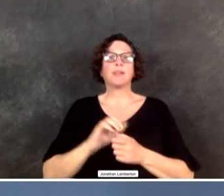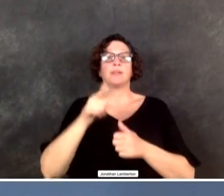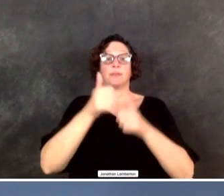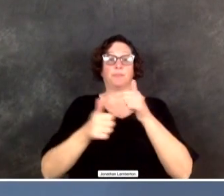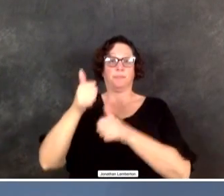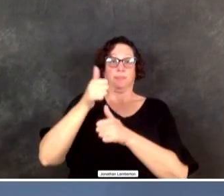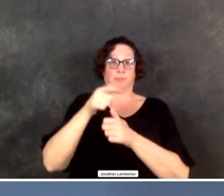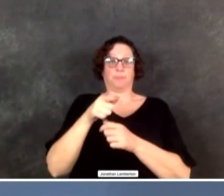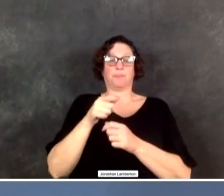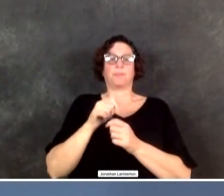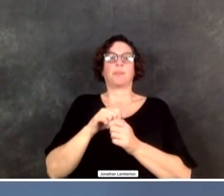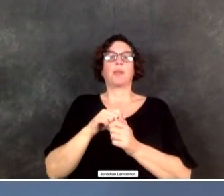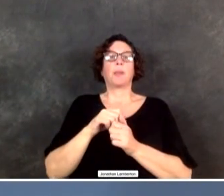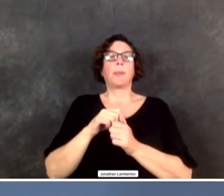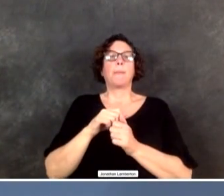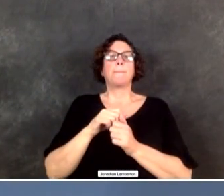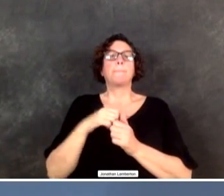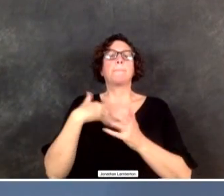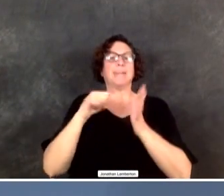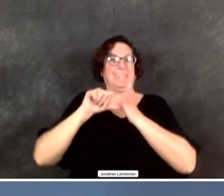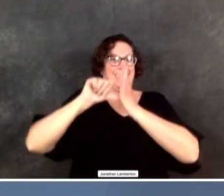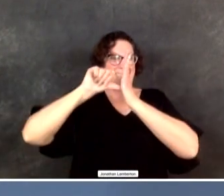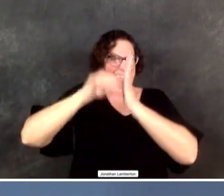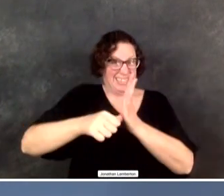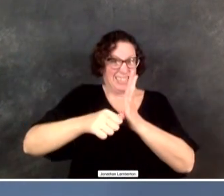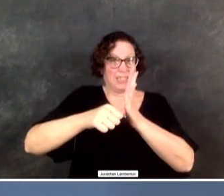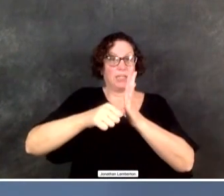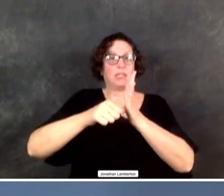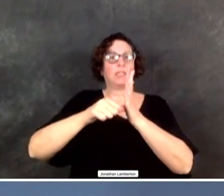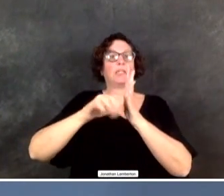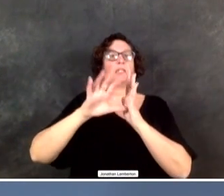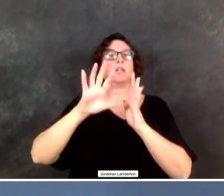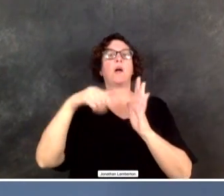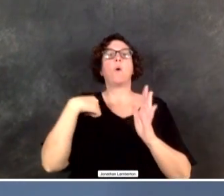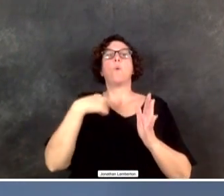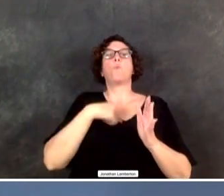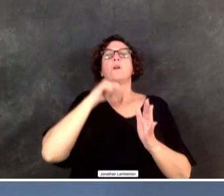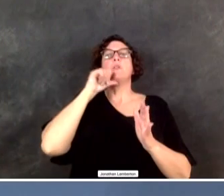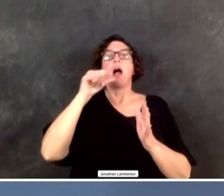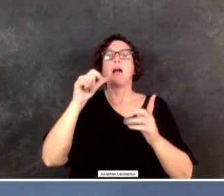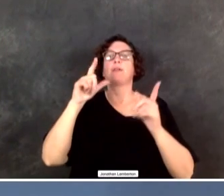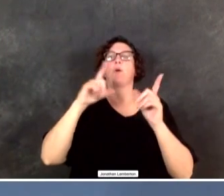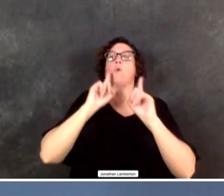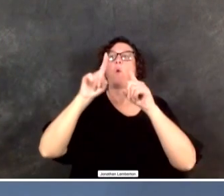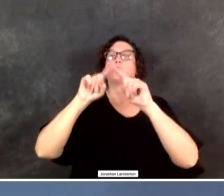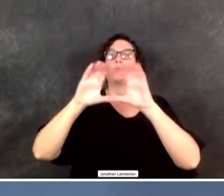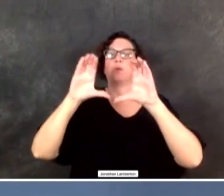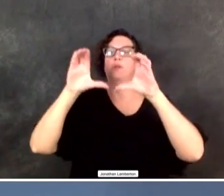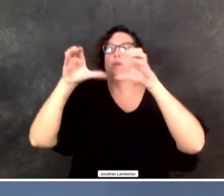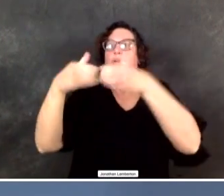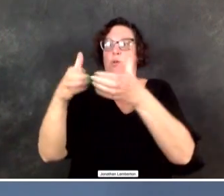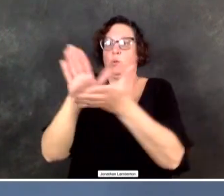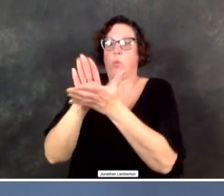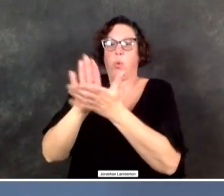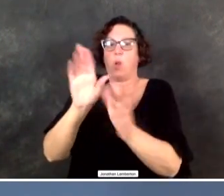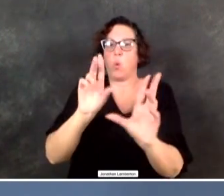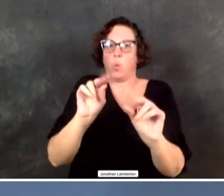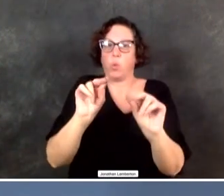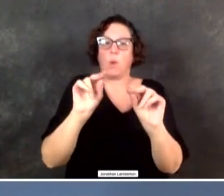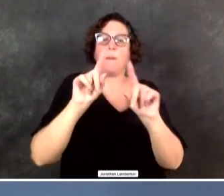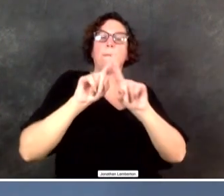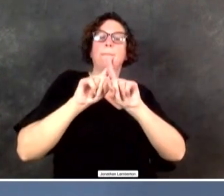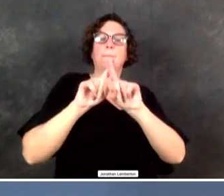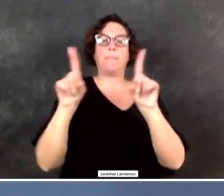have not physically been together in schools, learning and teaching is happening. Teachers are teaching